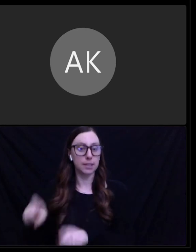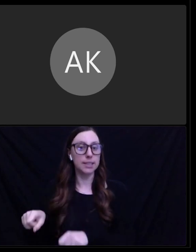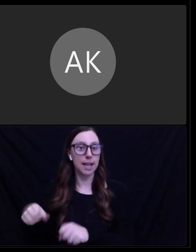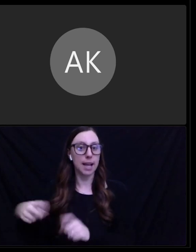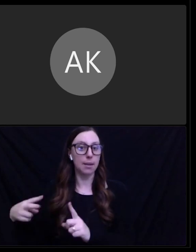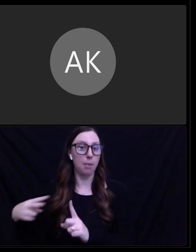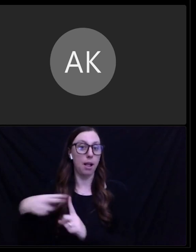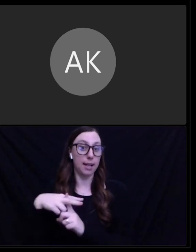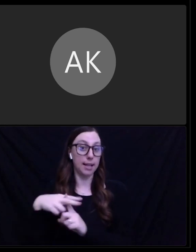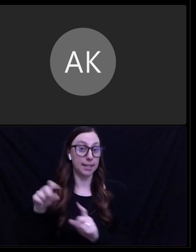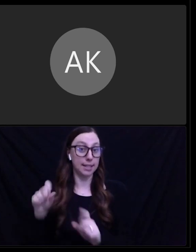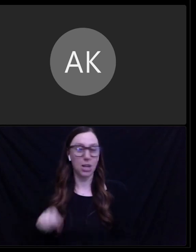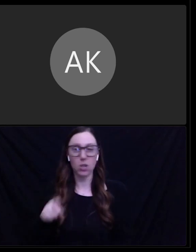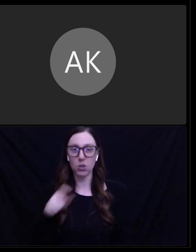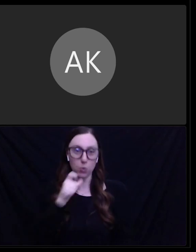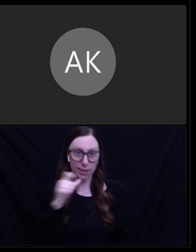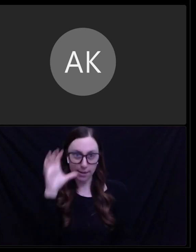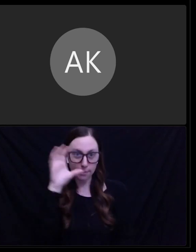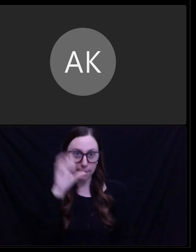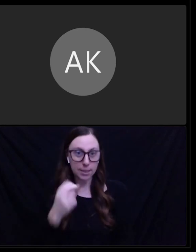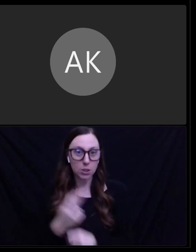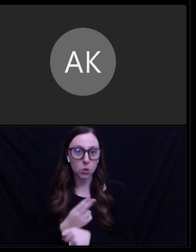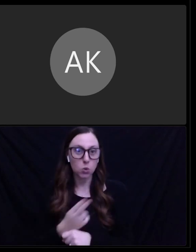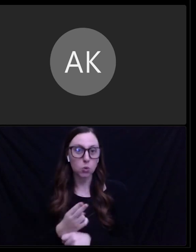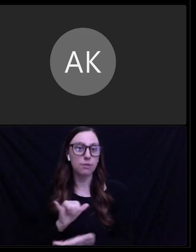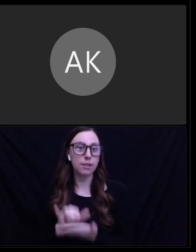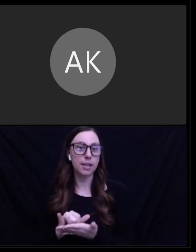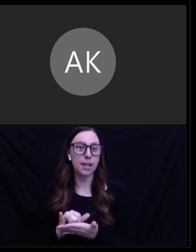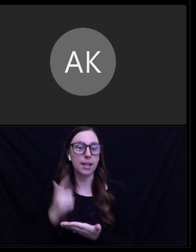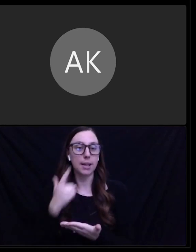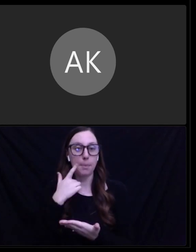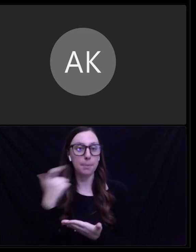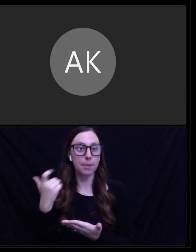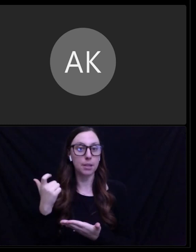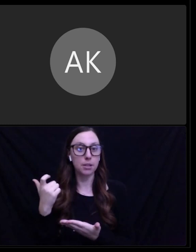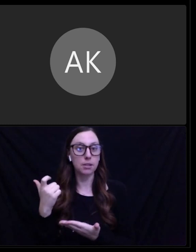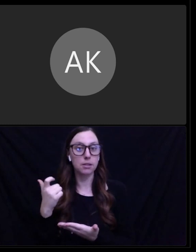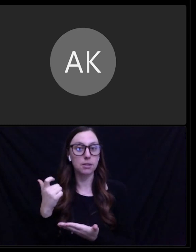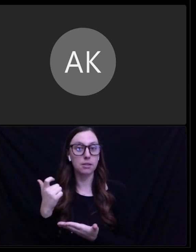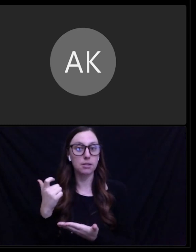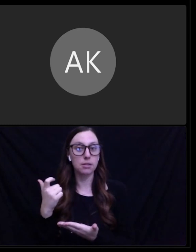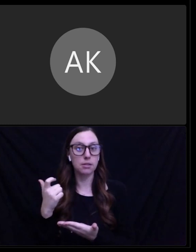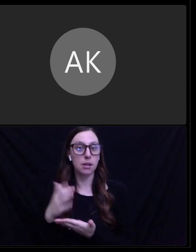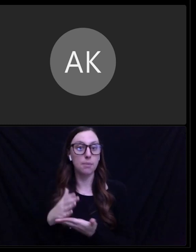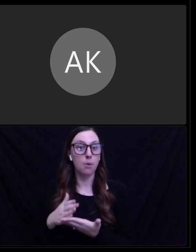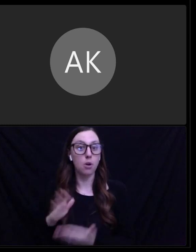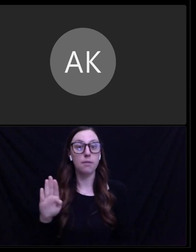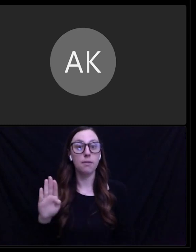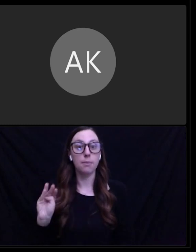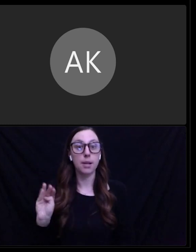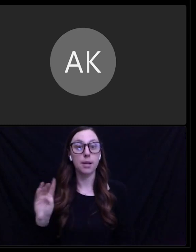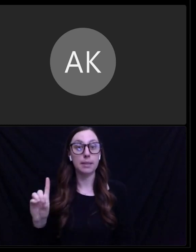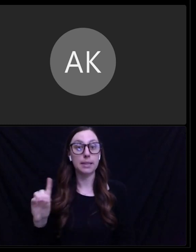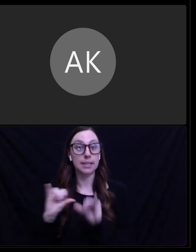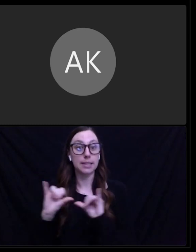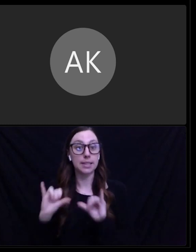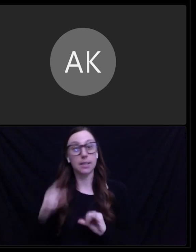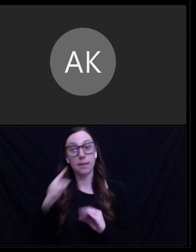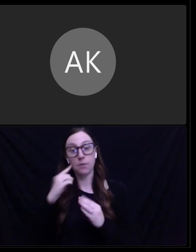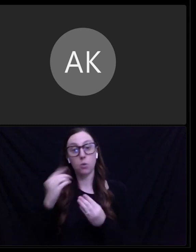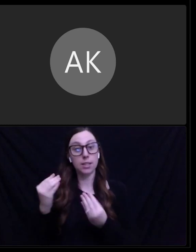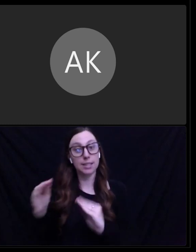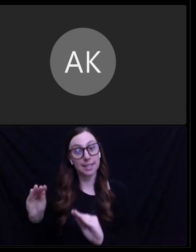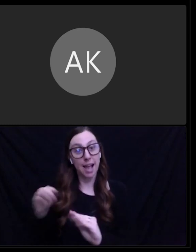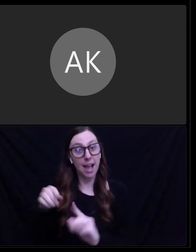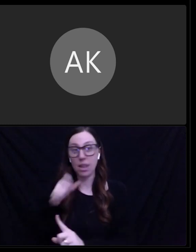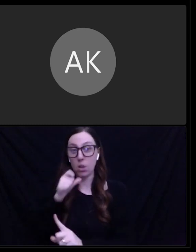So no, you did not miss the use of a rocker paddle because as part of the BMD system for sale, there is no rocker paddle. There